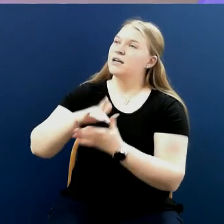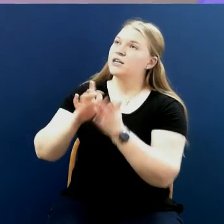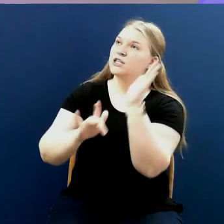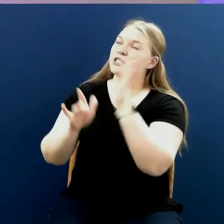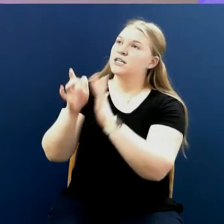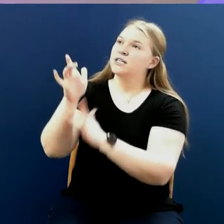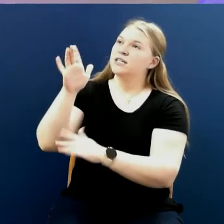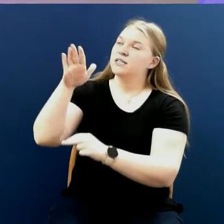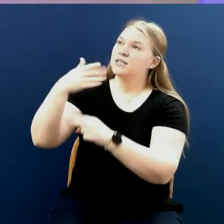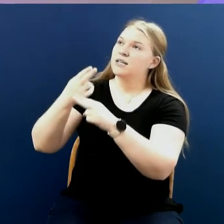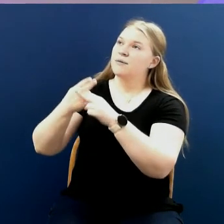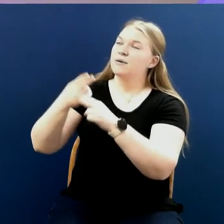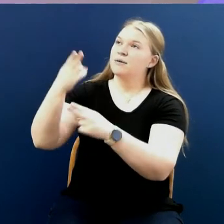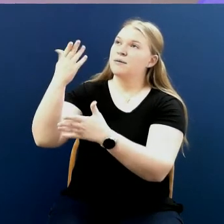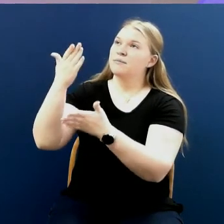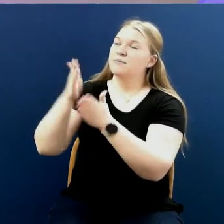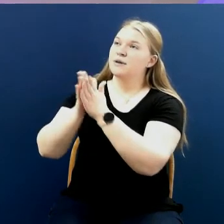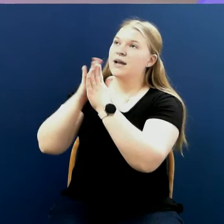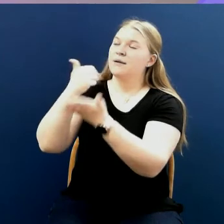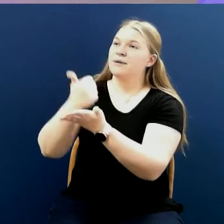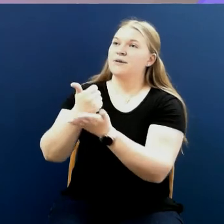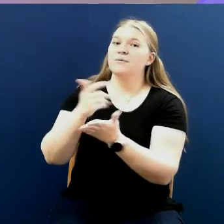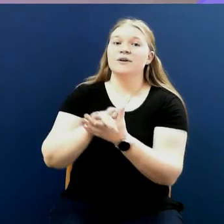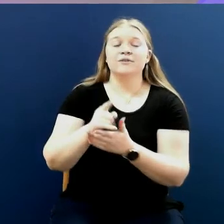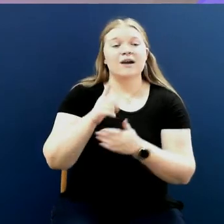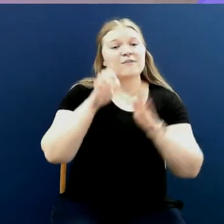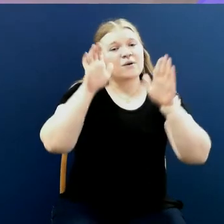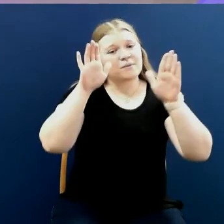pray. Amen. Well, y'all have a